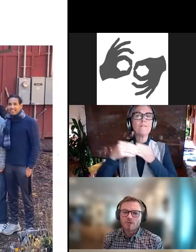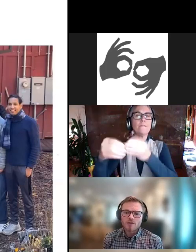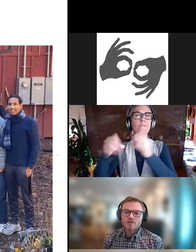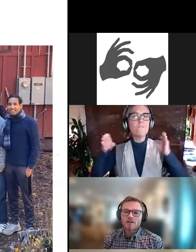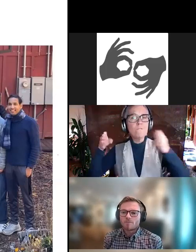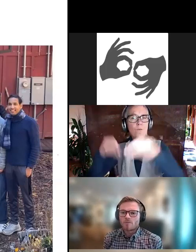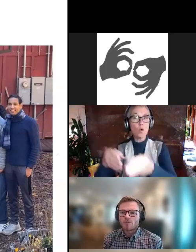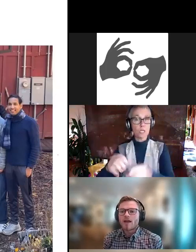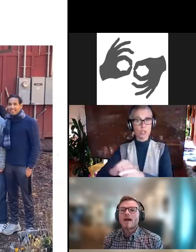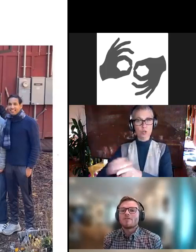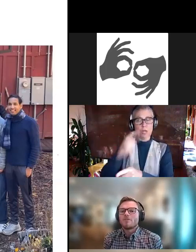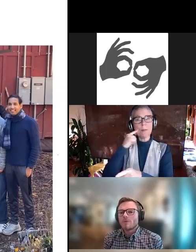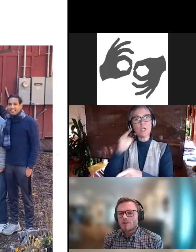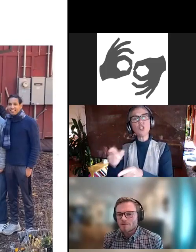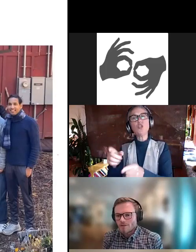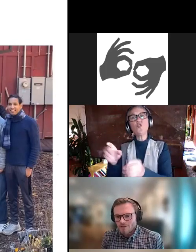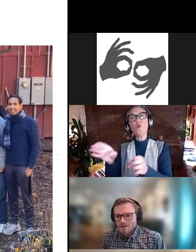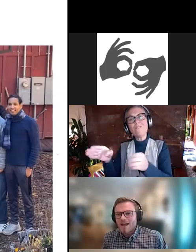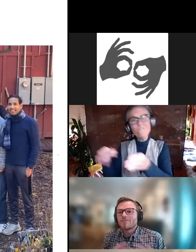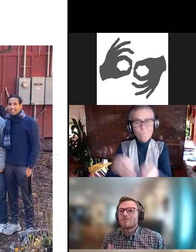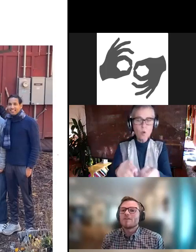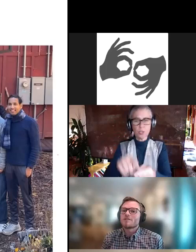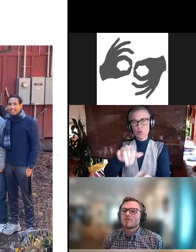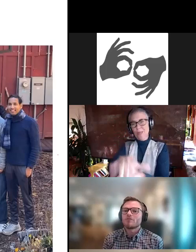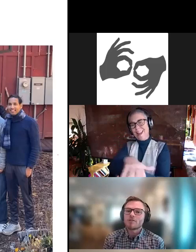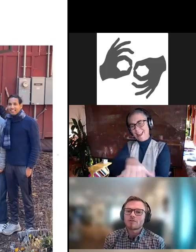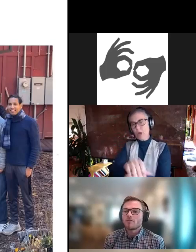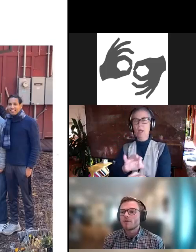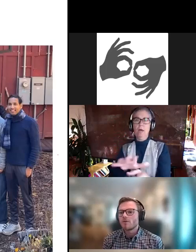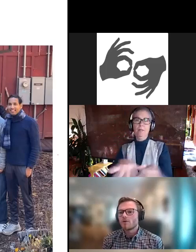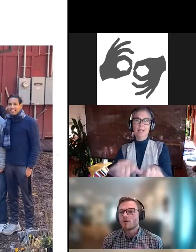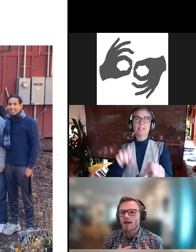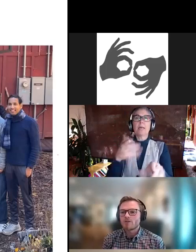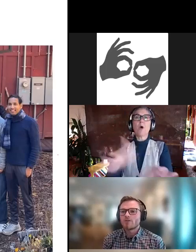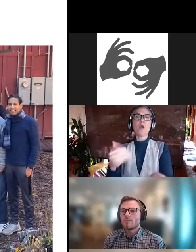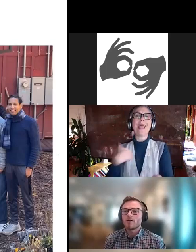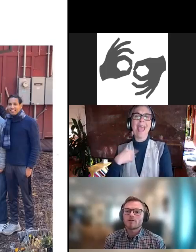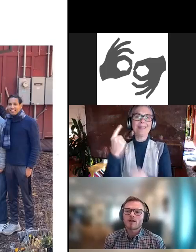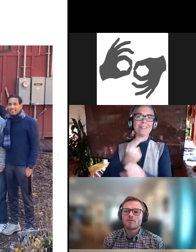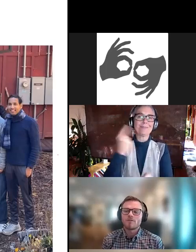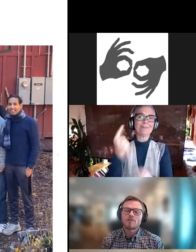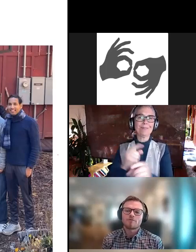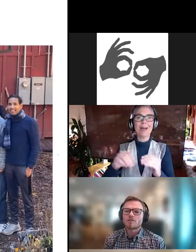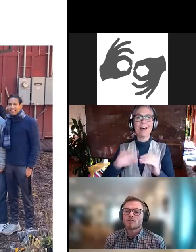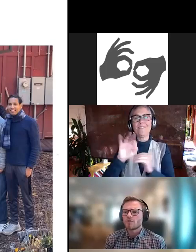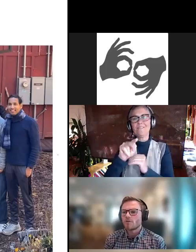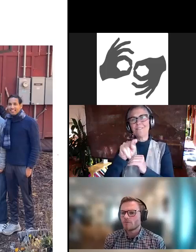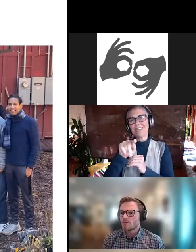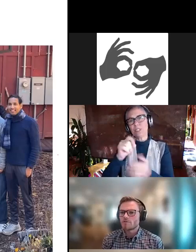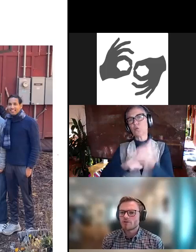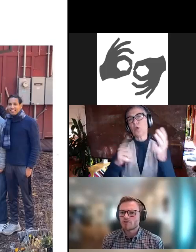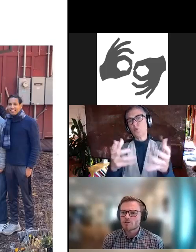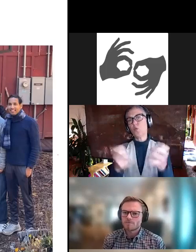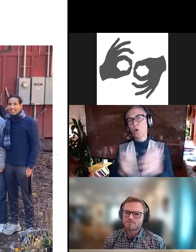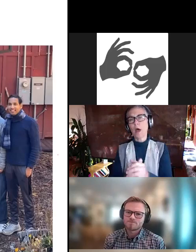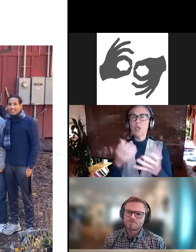regions of the landscape that have the pieces that have the fitness that you're interested in, right? You want to more accurately model those high fitness regions and the low